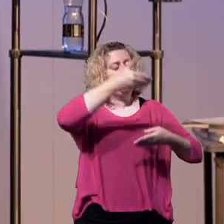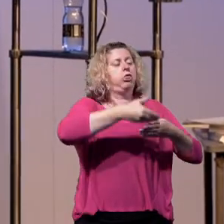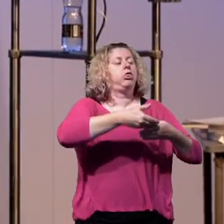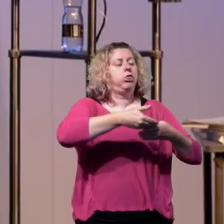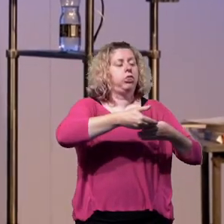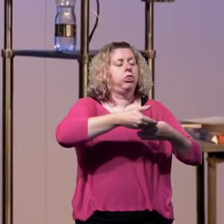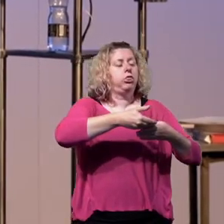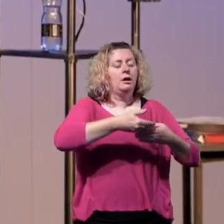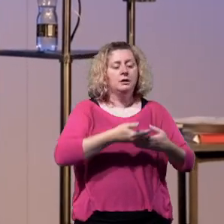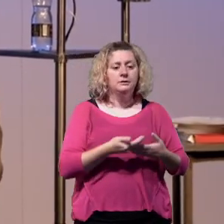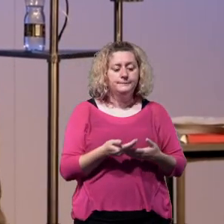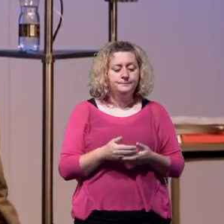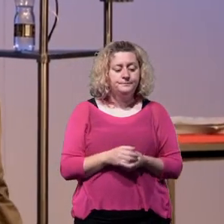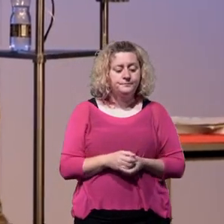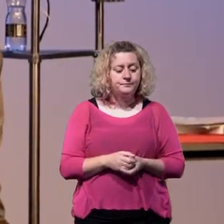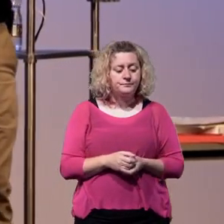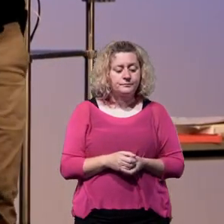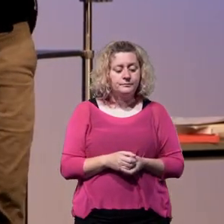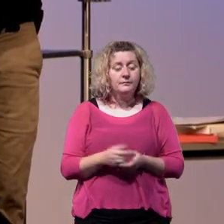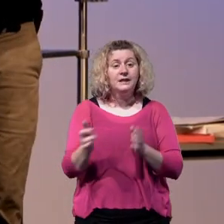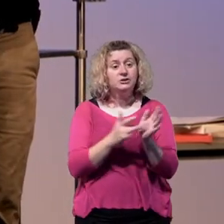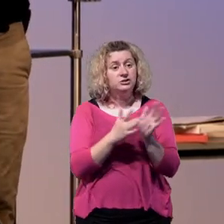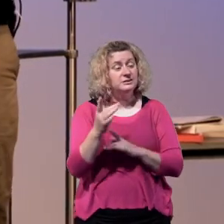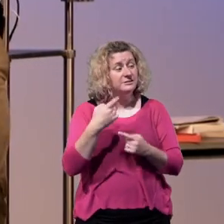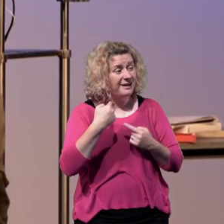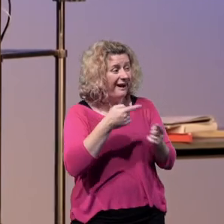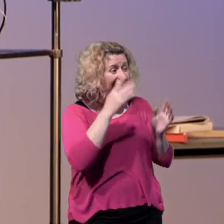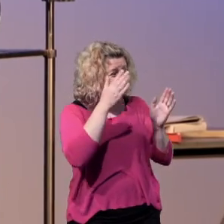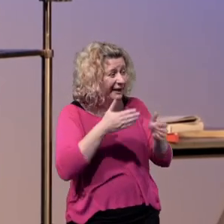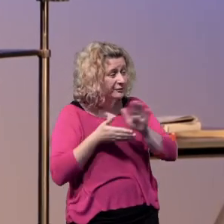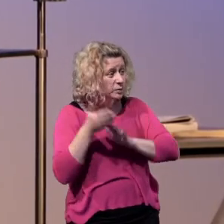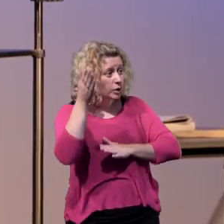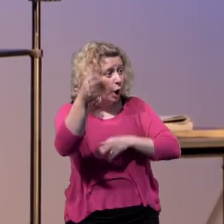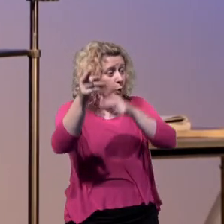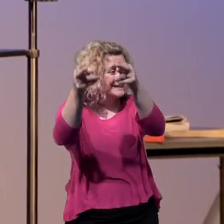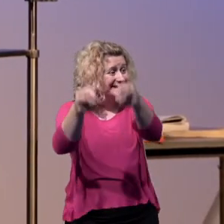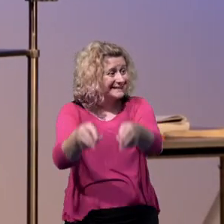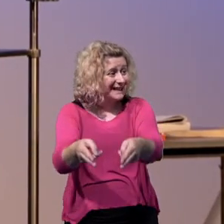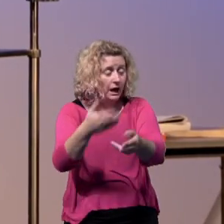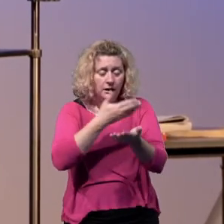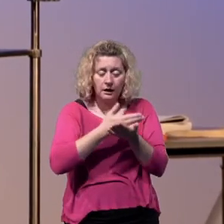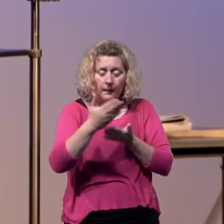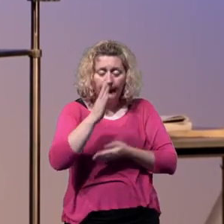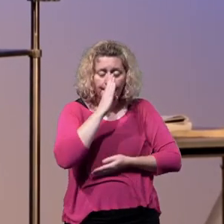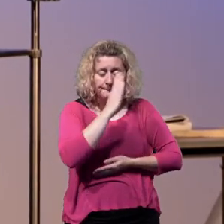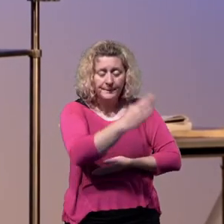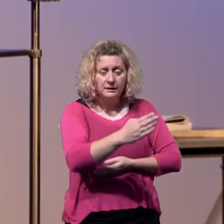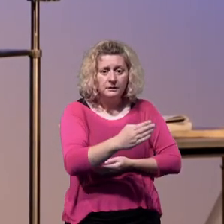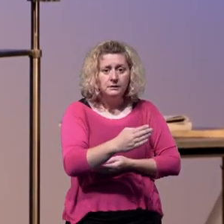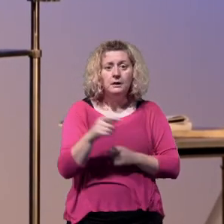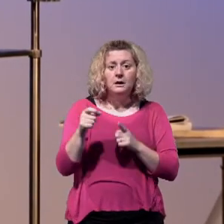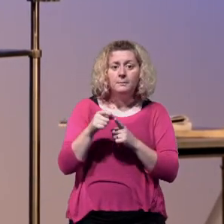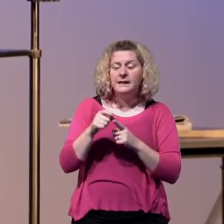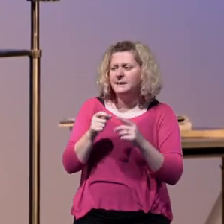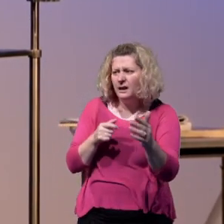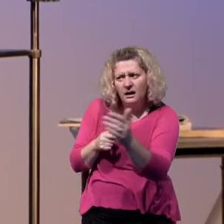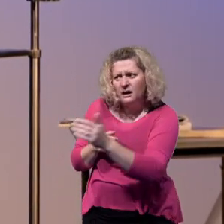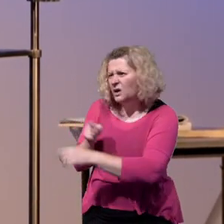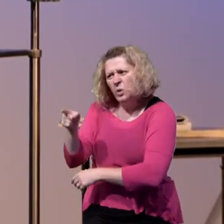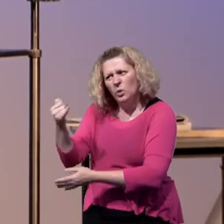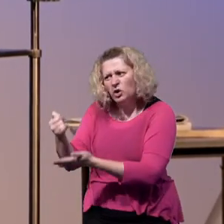he's so blind. Jesus says, I've got to go to Jerusalem and die. He spoke plainly about this. Peter took him aside, began to rebuke